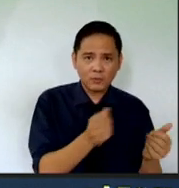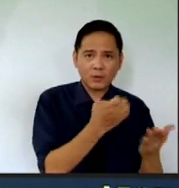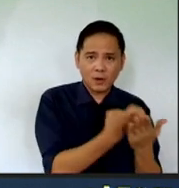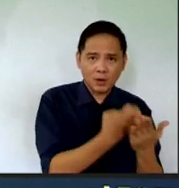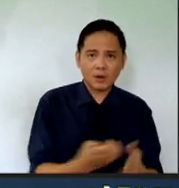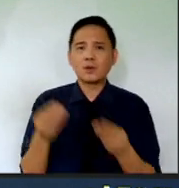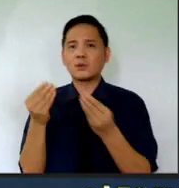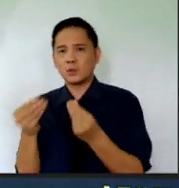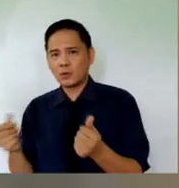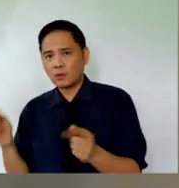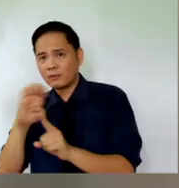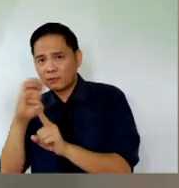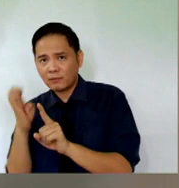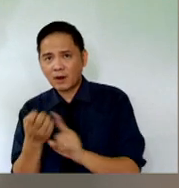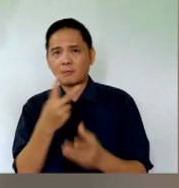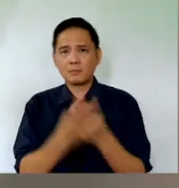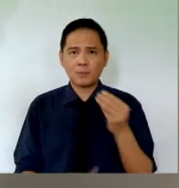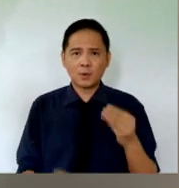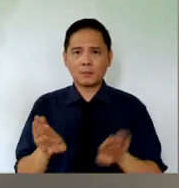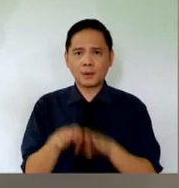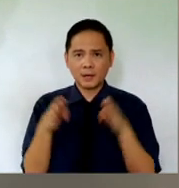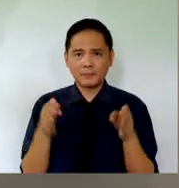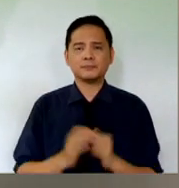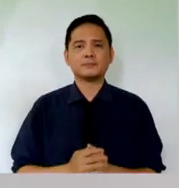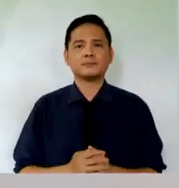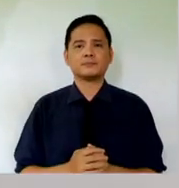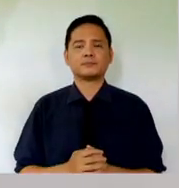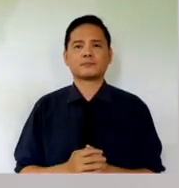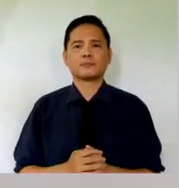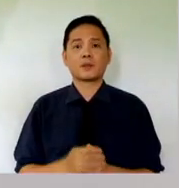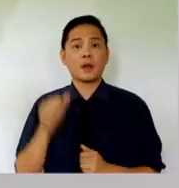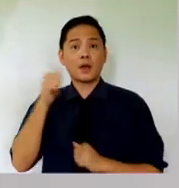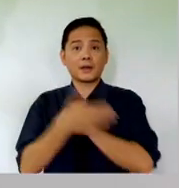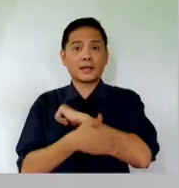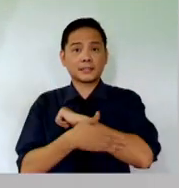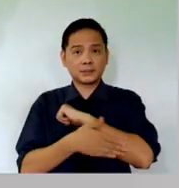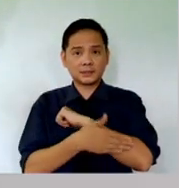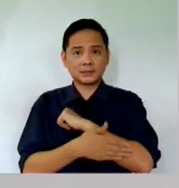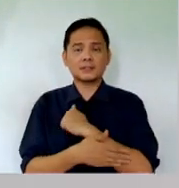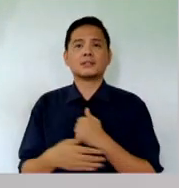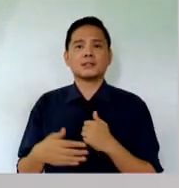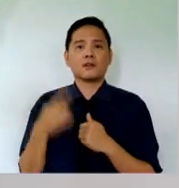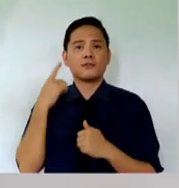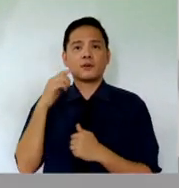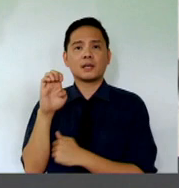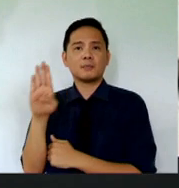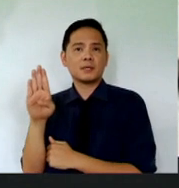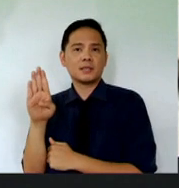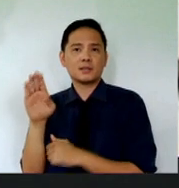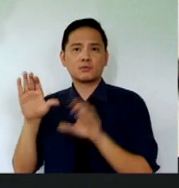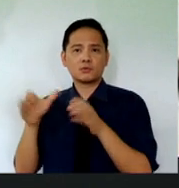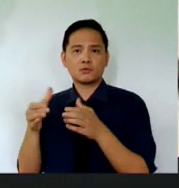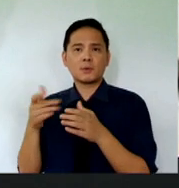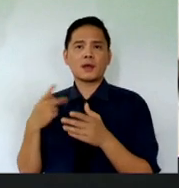environmental aspects. But unlike some countries which included the EV sector in their COVID-19 stimulus packages,